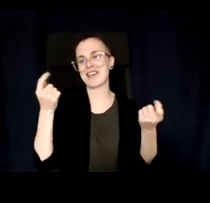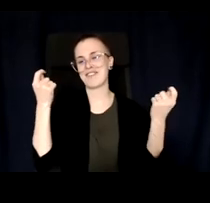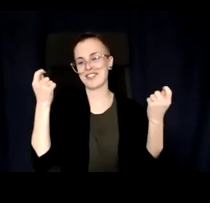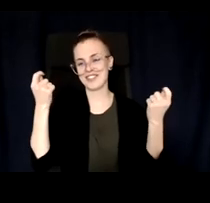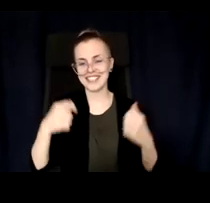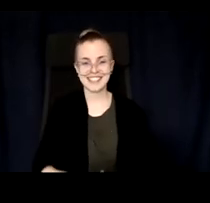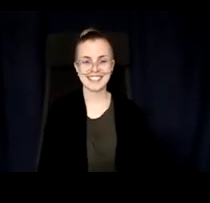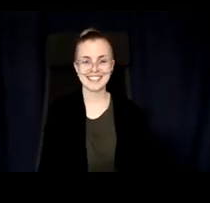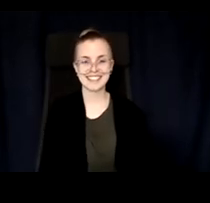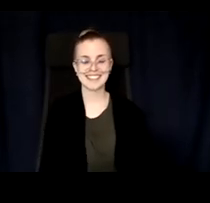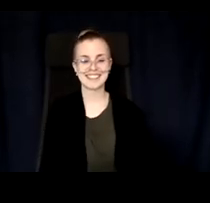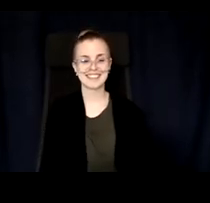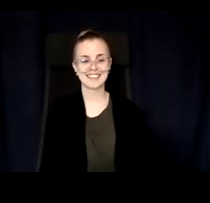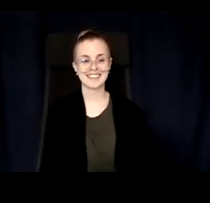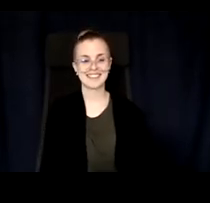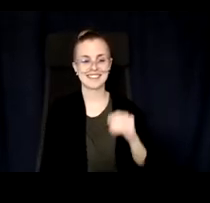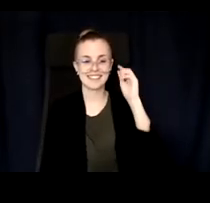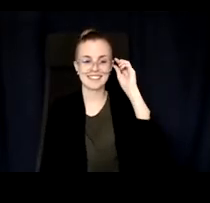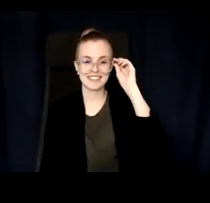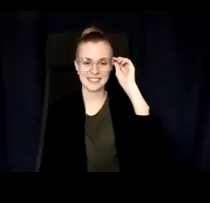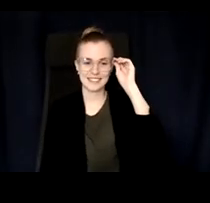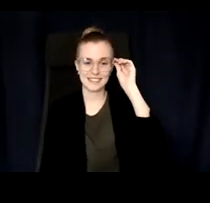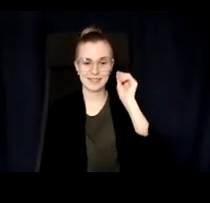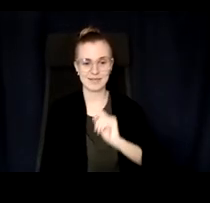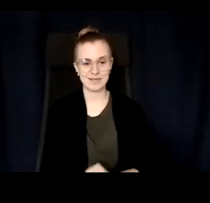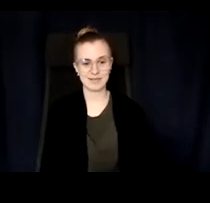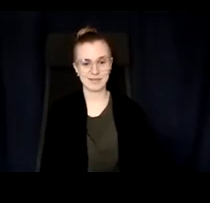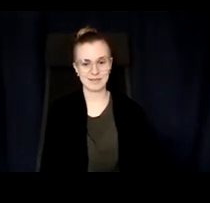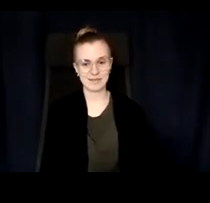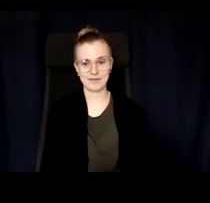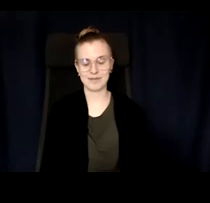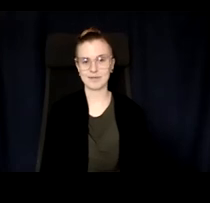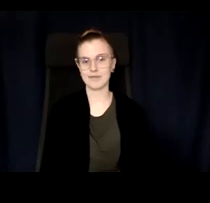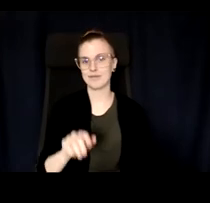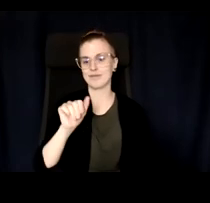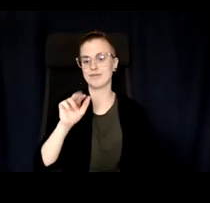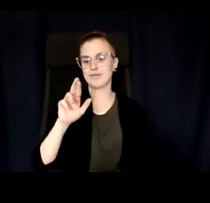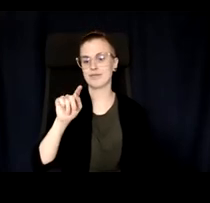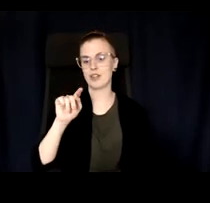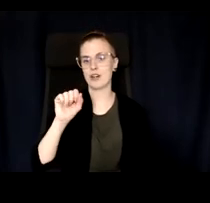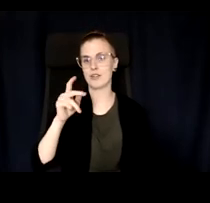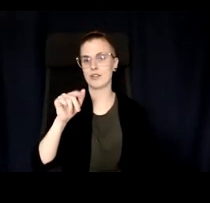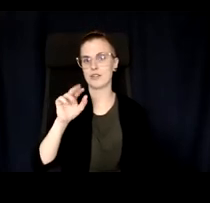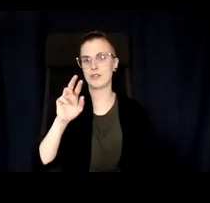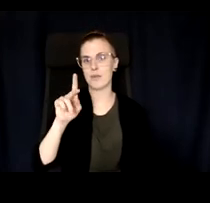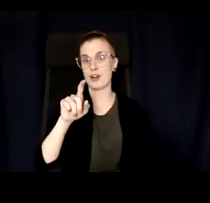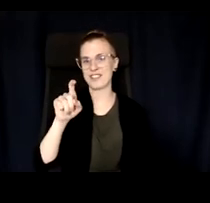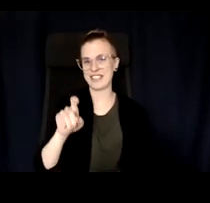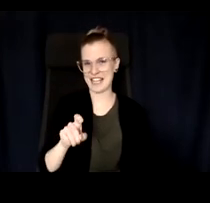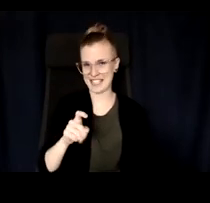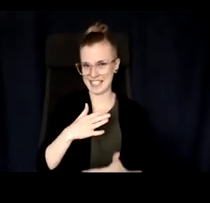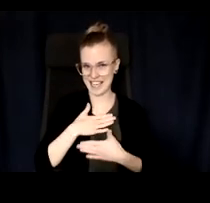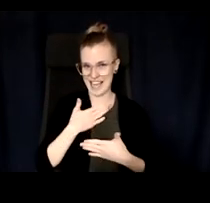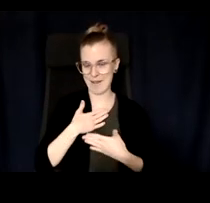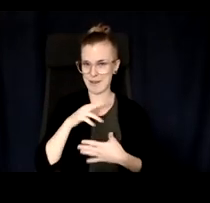The Arts Spark Texas video, Sparking Arts the Creative Spark, in Texas. Everyone. Sparking the Creative in Everyone. Happy 30th birthday to the Americans